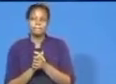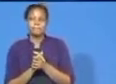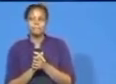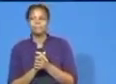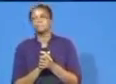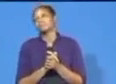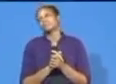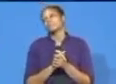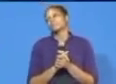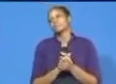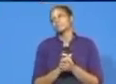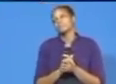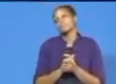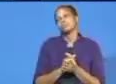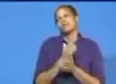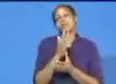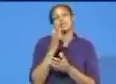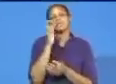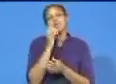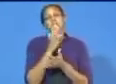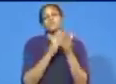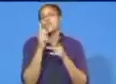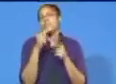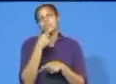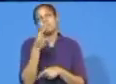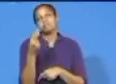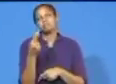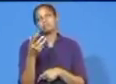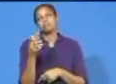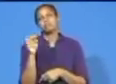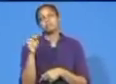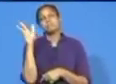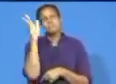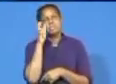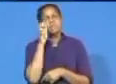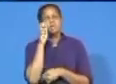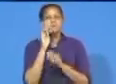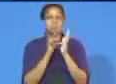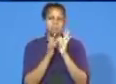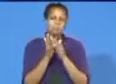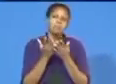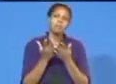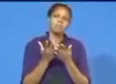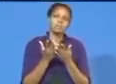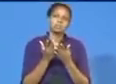to me. Some folks said, well, I hear God's word.